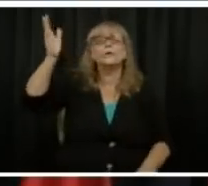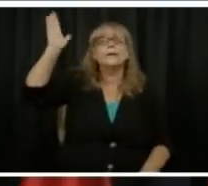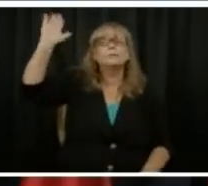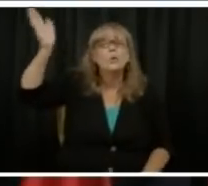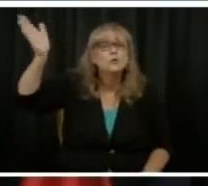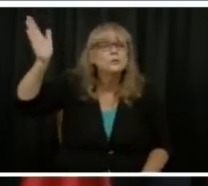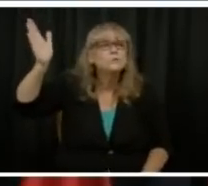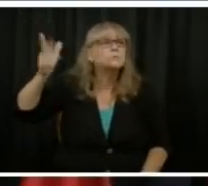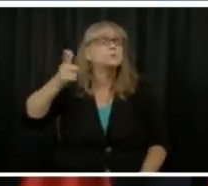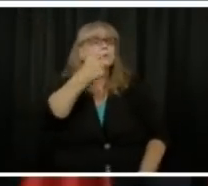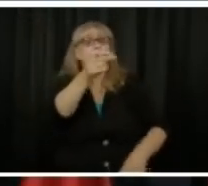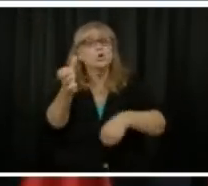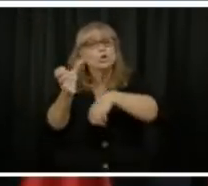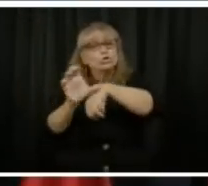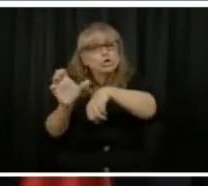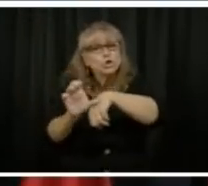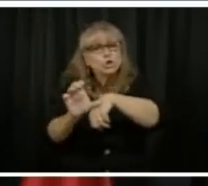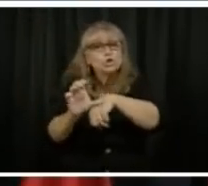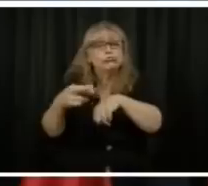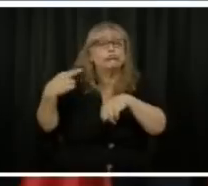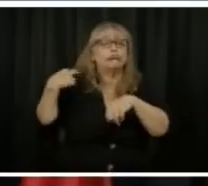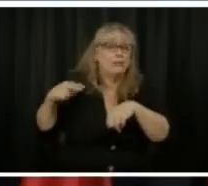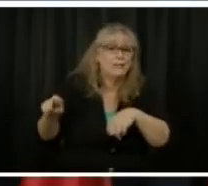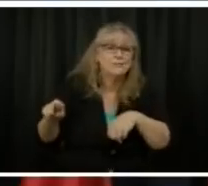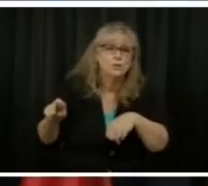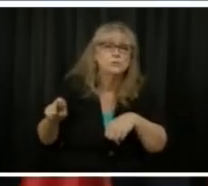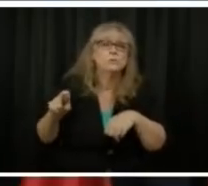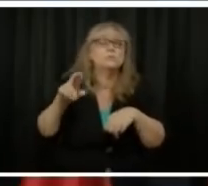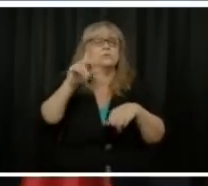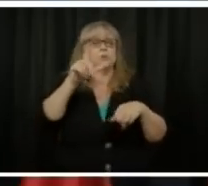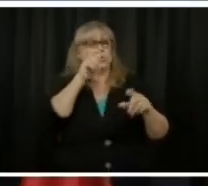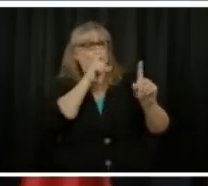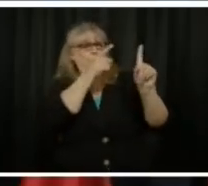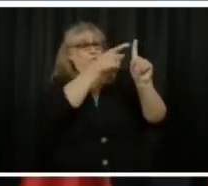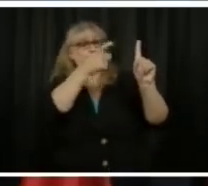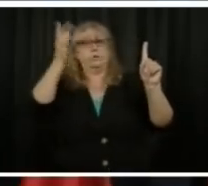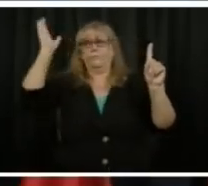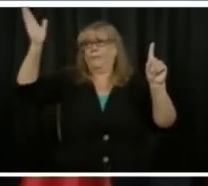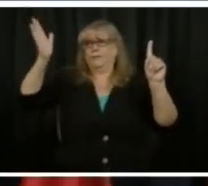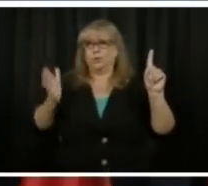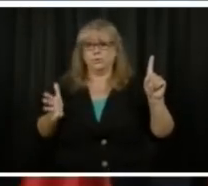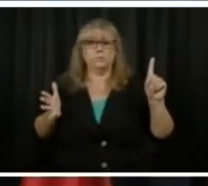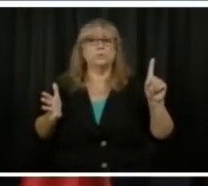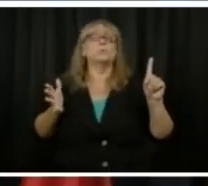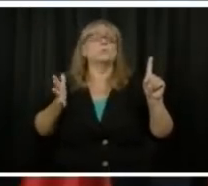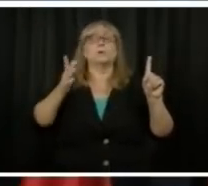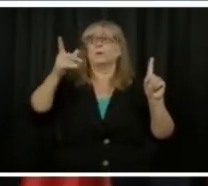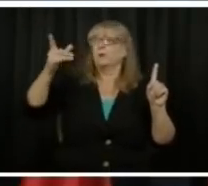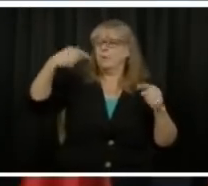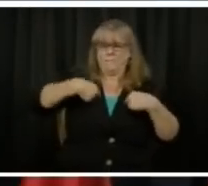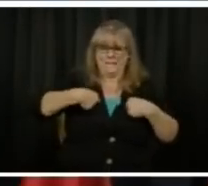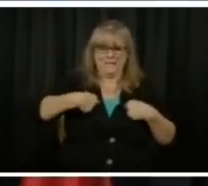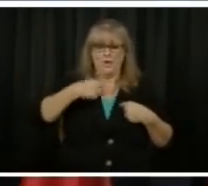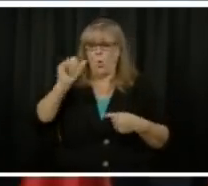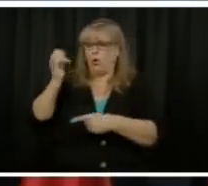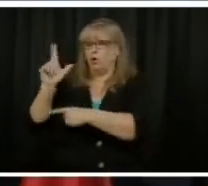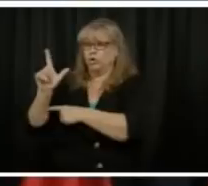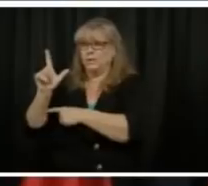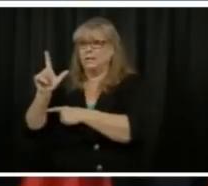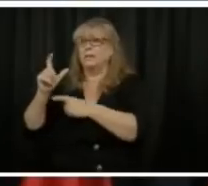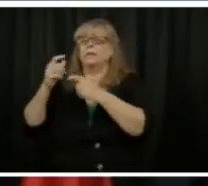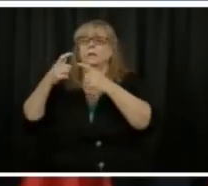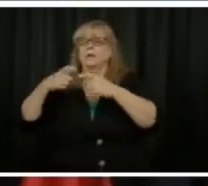the exception for the person who's giving the presentation. So that's why both Jill and I are taking our masks off while we're speaking. Jill put her mask back on. I put mine